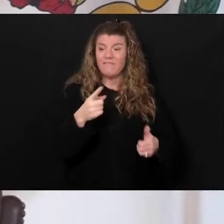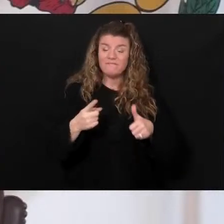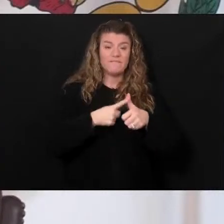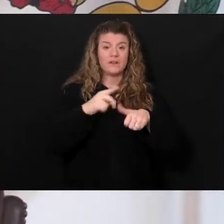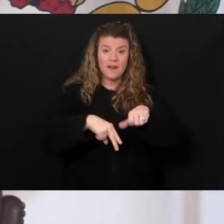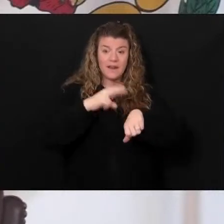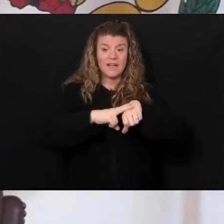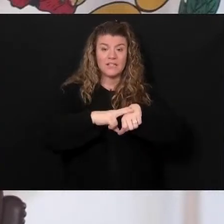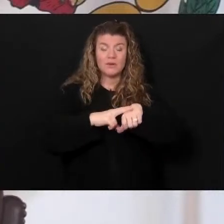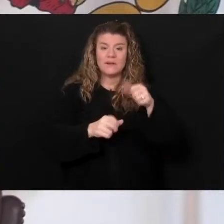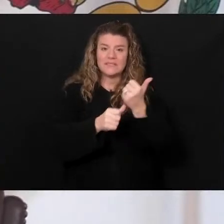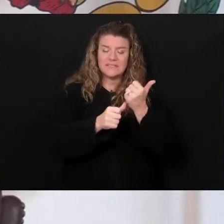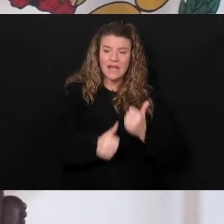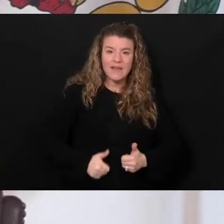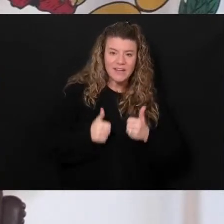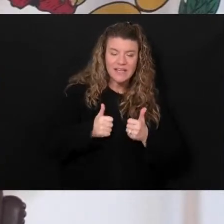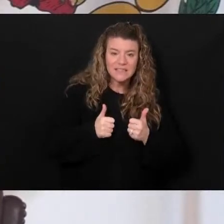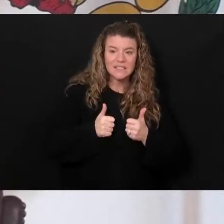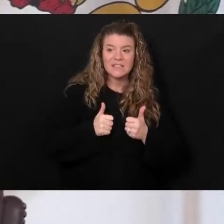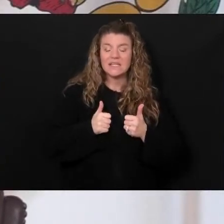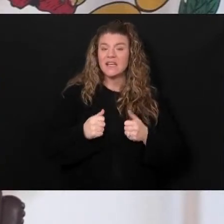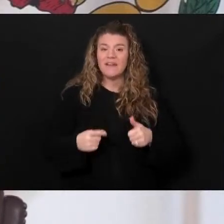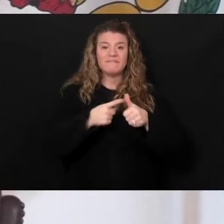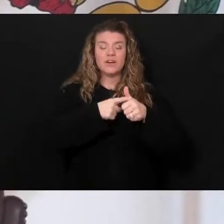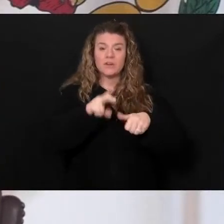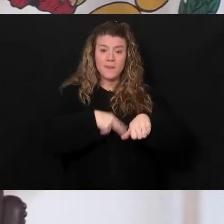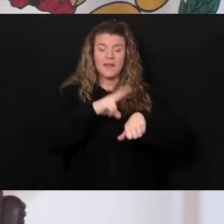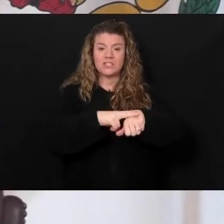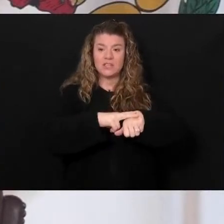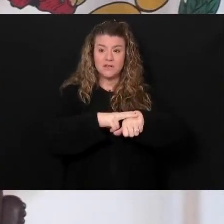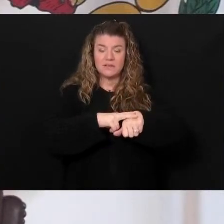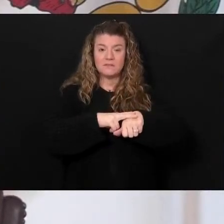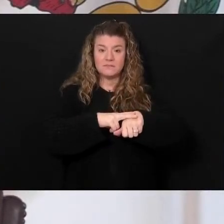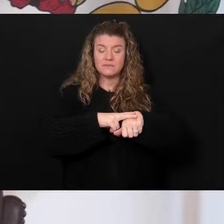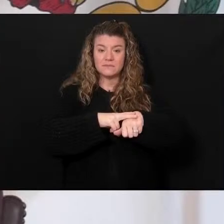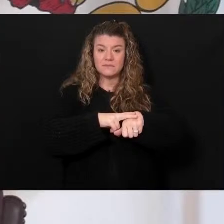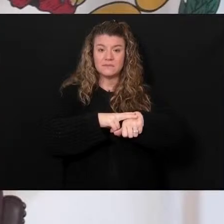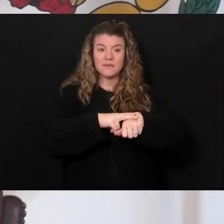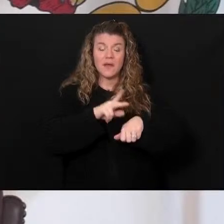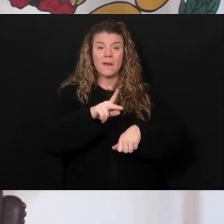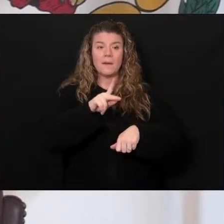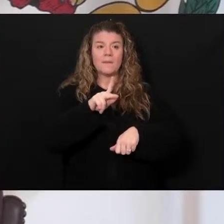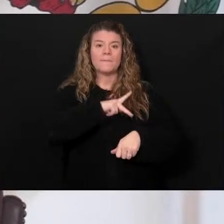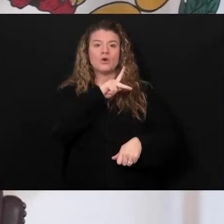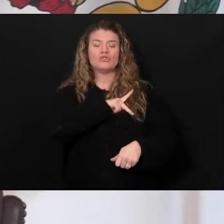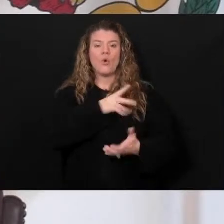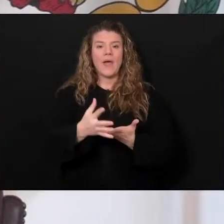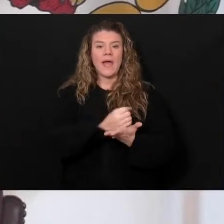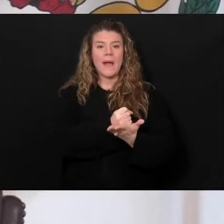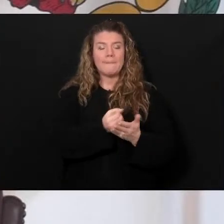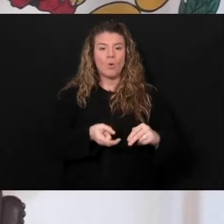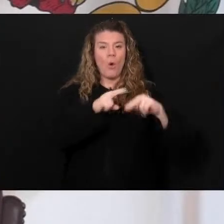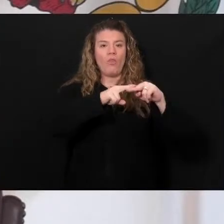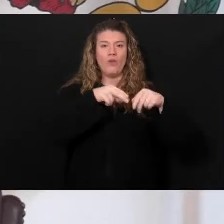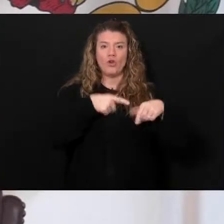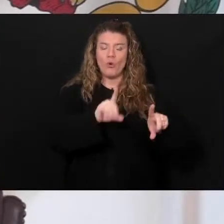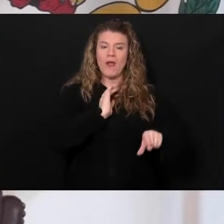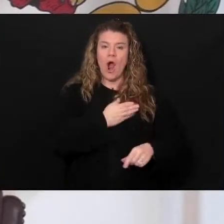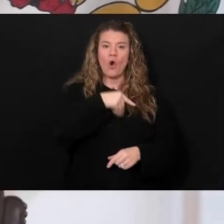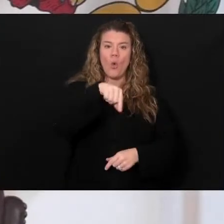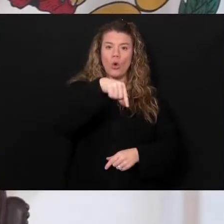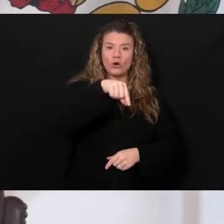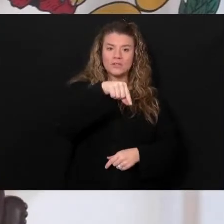in the nation with assisted living. I mean, first in the nation in, personal income growth in certain quarters, or first